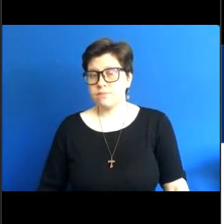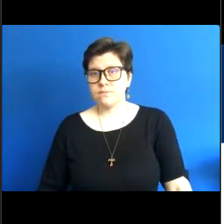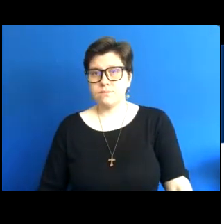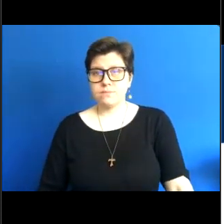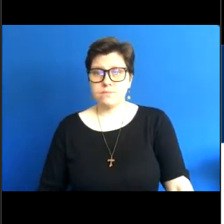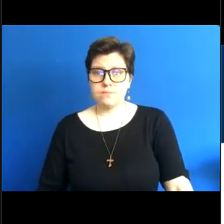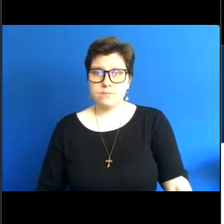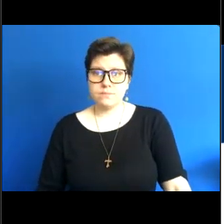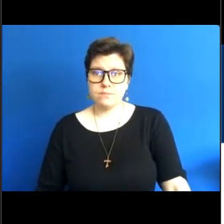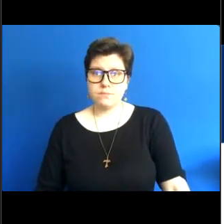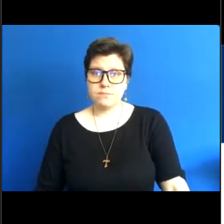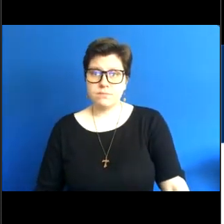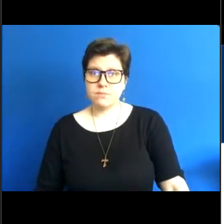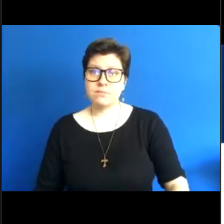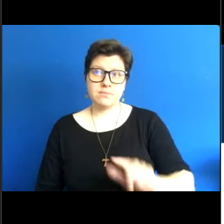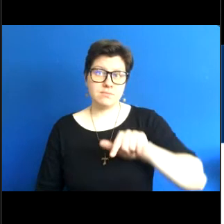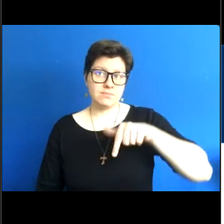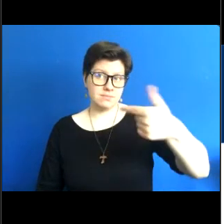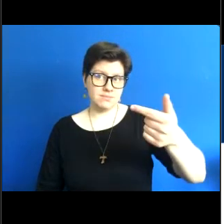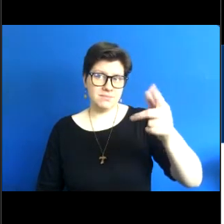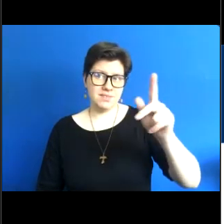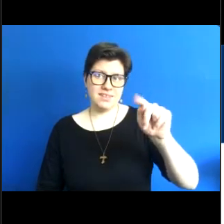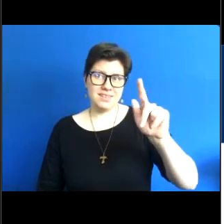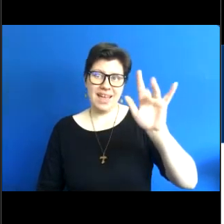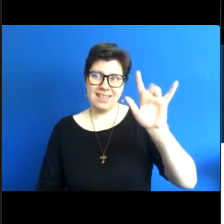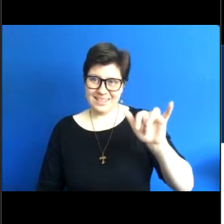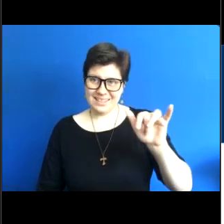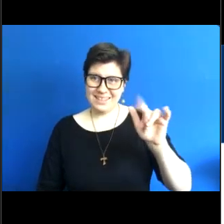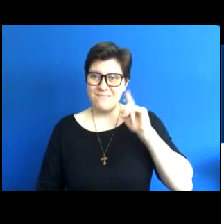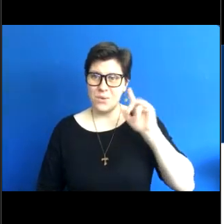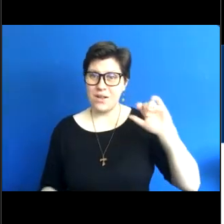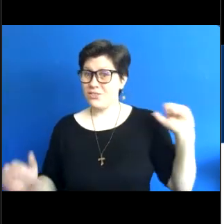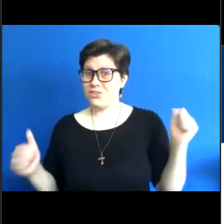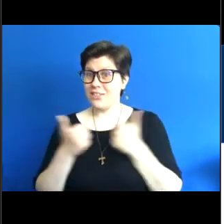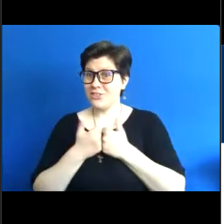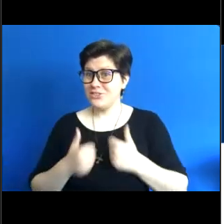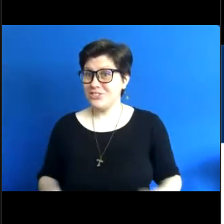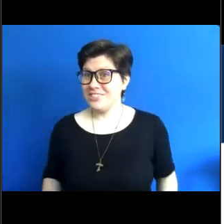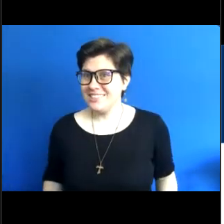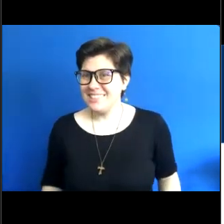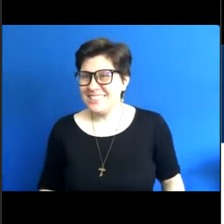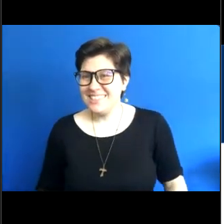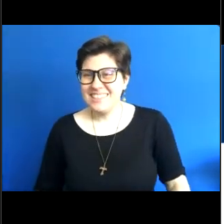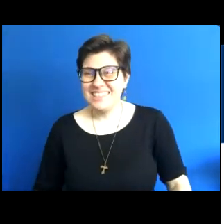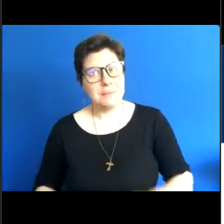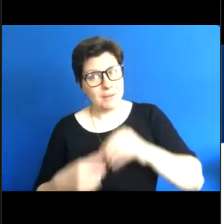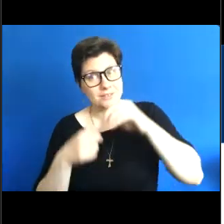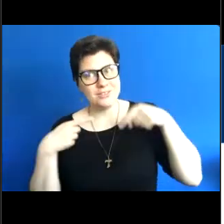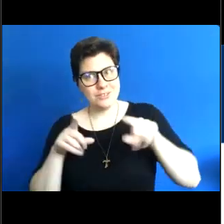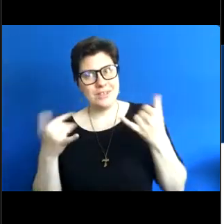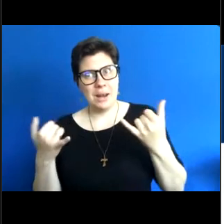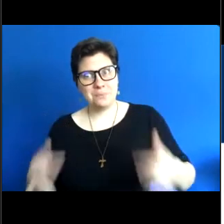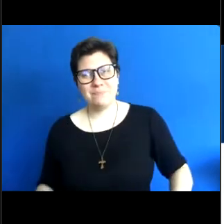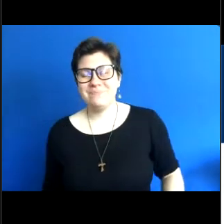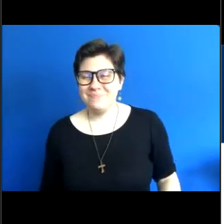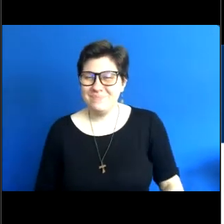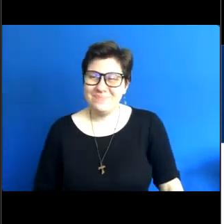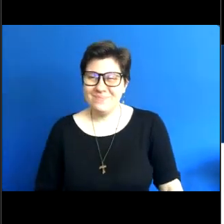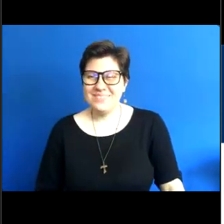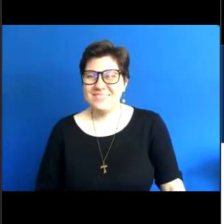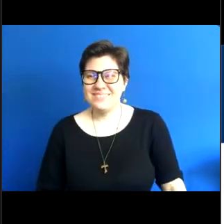I'm going to turn it over to Caitlin for our challenge of especially during this time. Thank you,